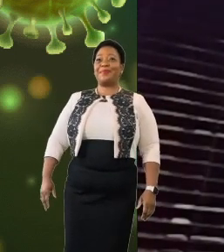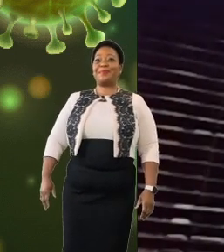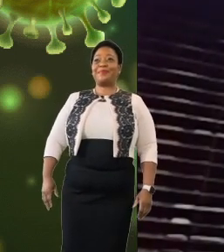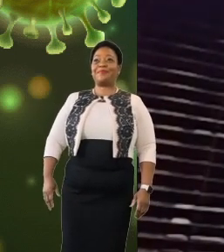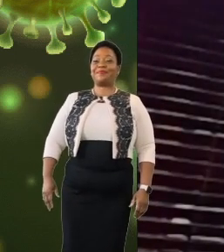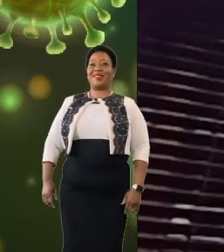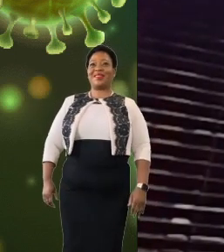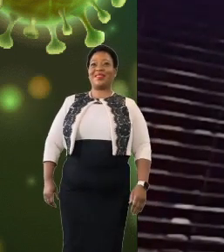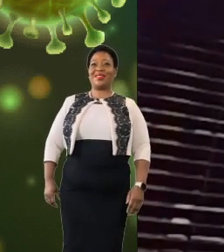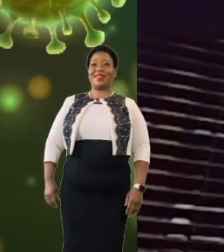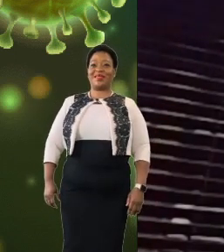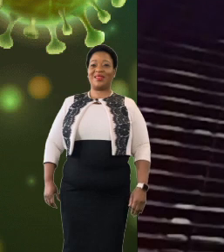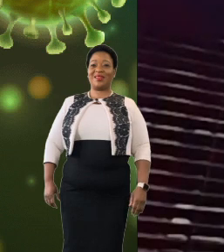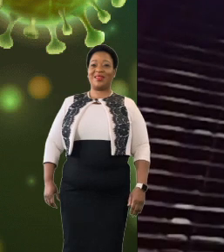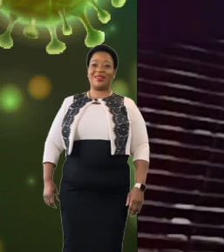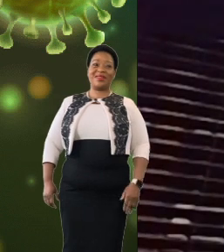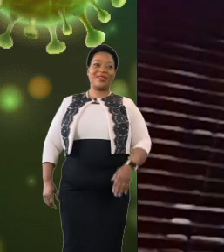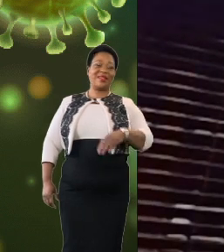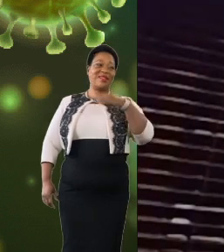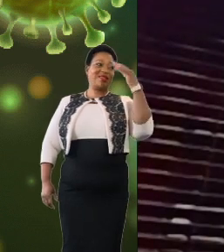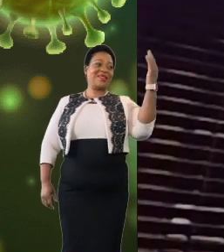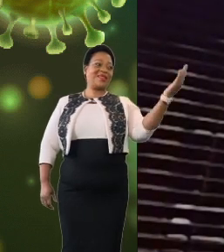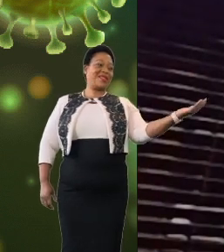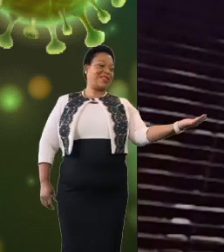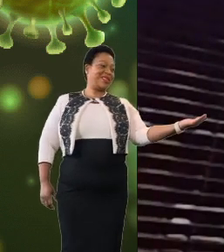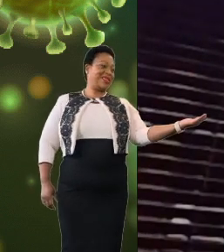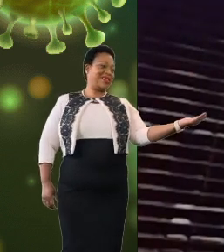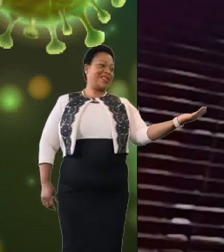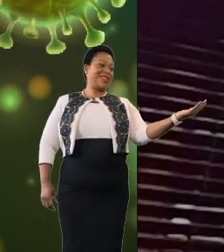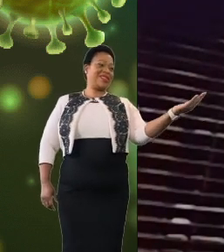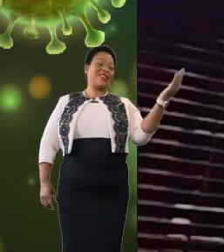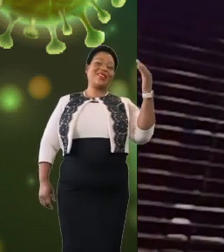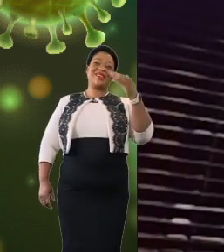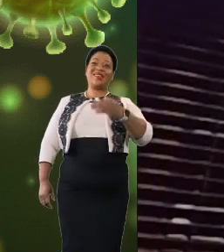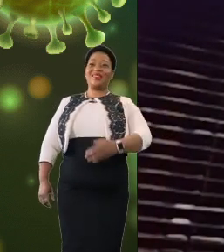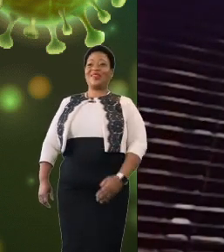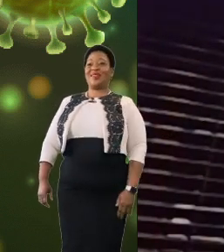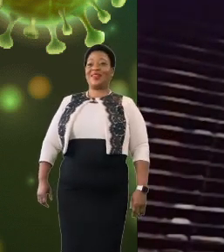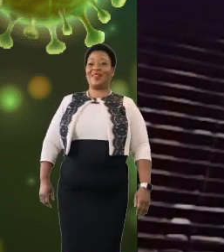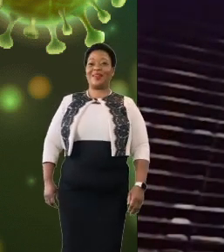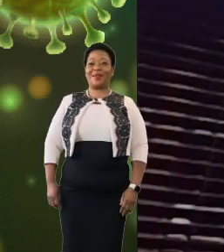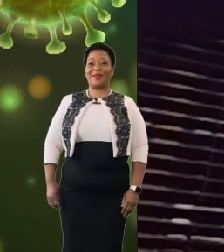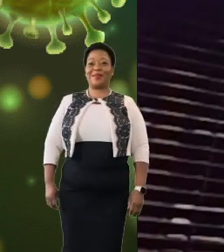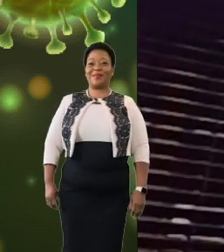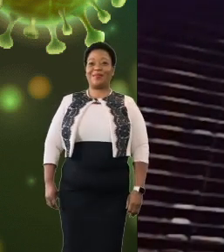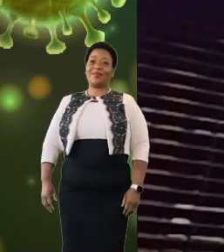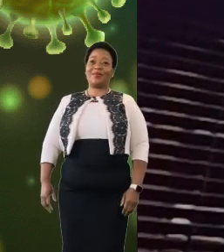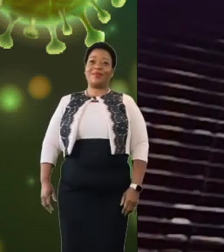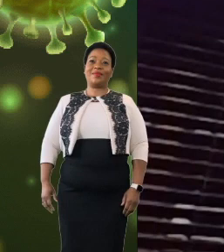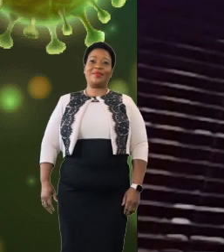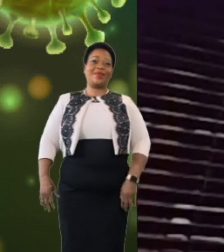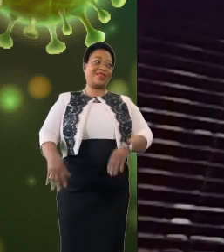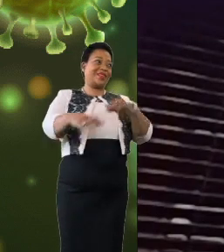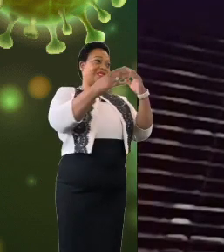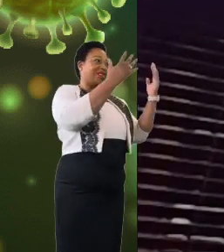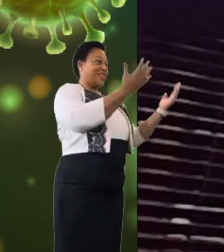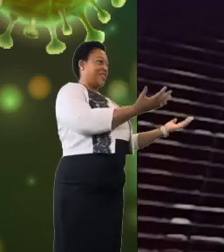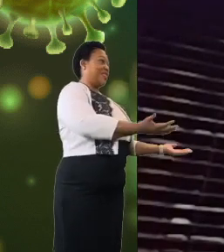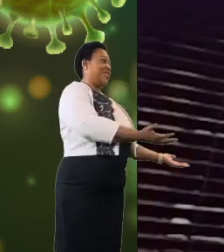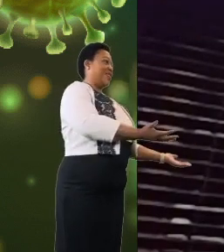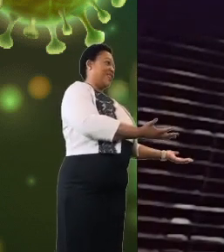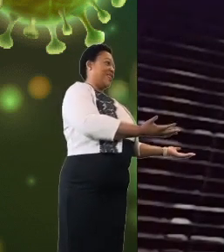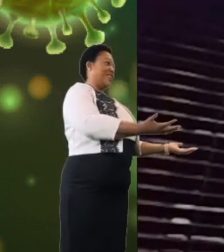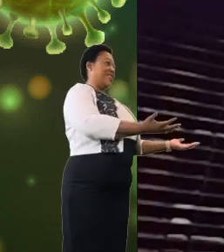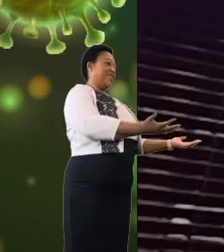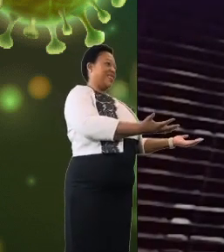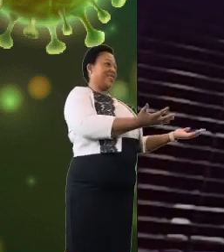discussion must continue. We must all really work together in ensuring that this discussion continue.